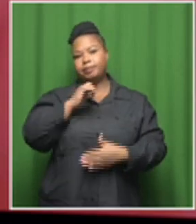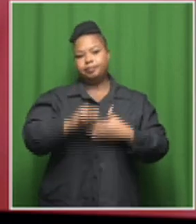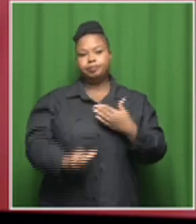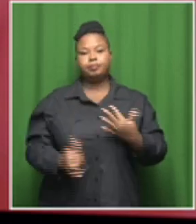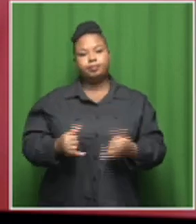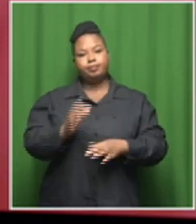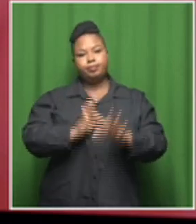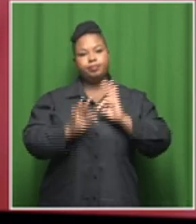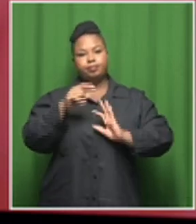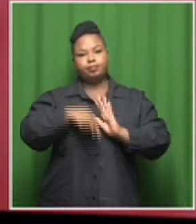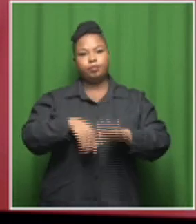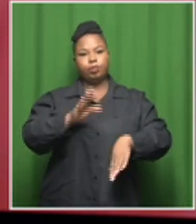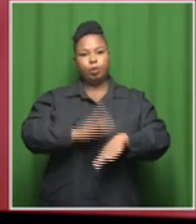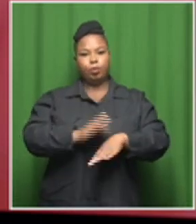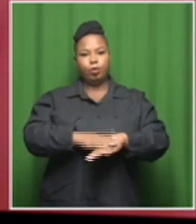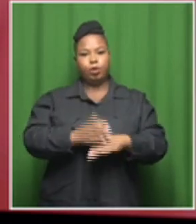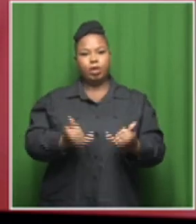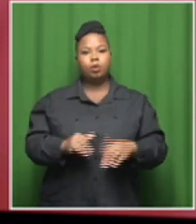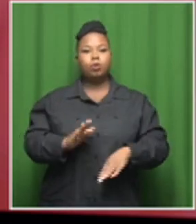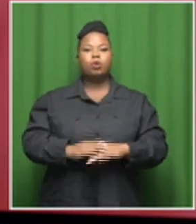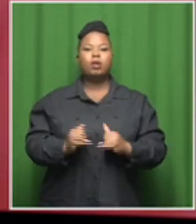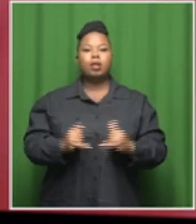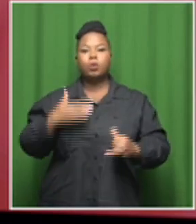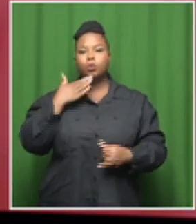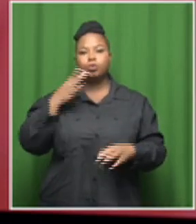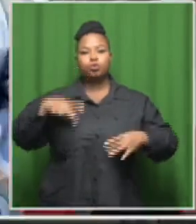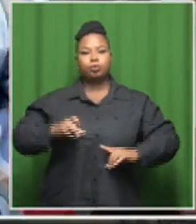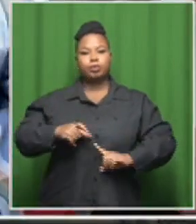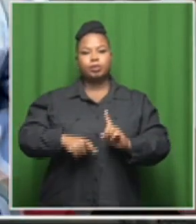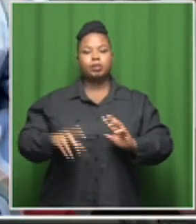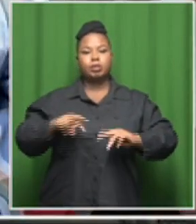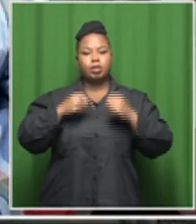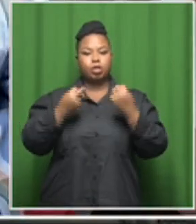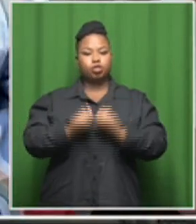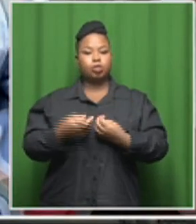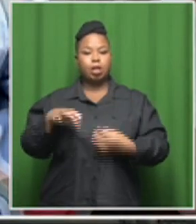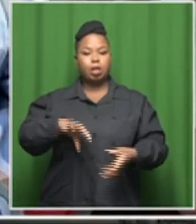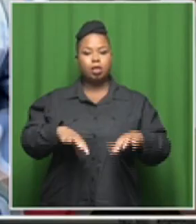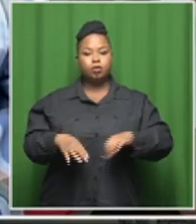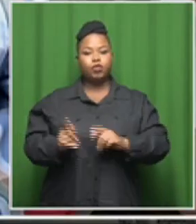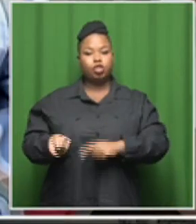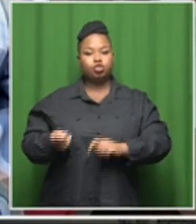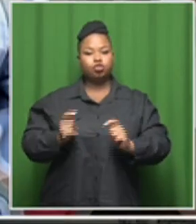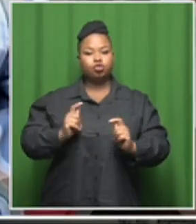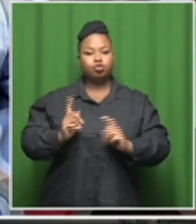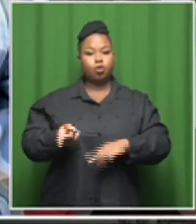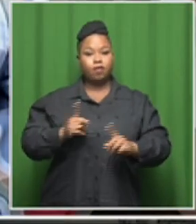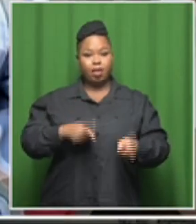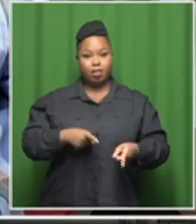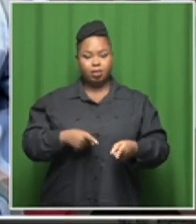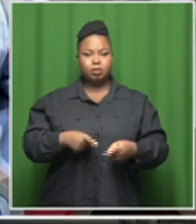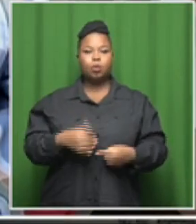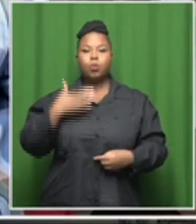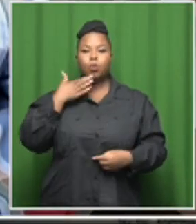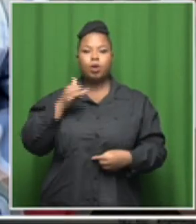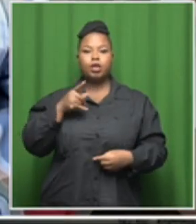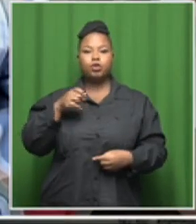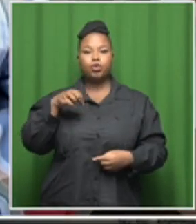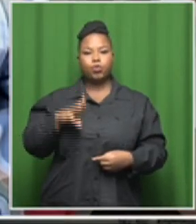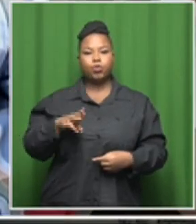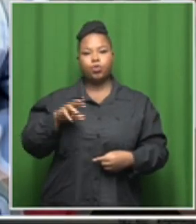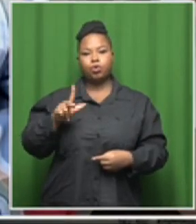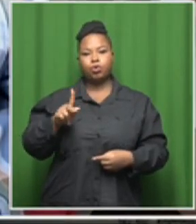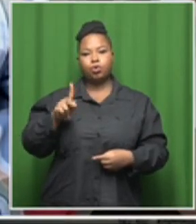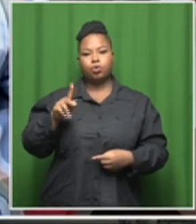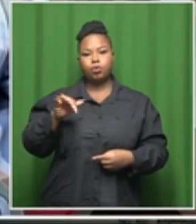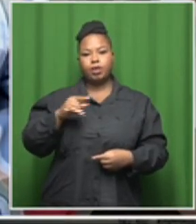about this matter, we are now joined virtually by chairperson of the National Stokvels Association of South Africa, Andrew Lukhele. Andrew, good to have you